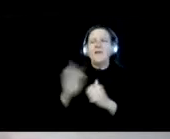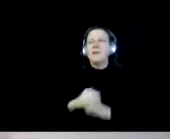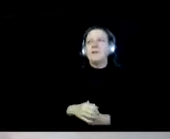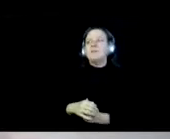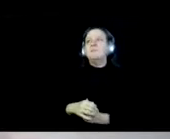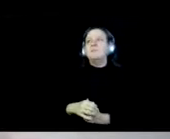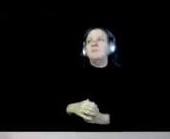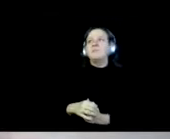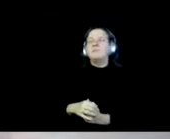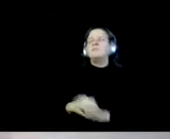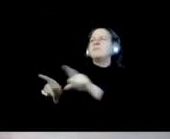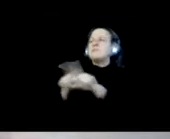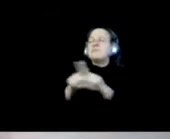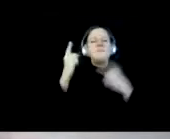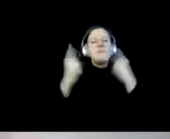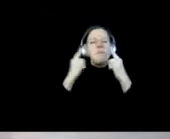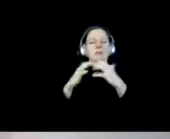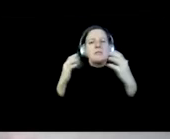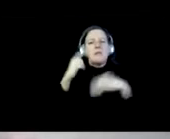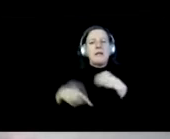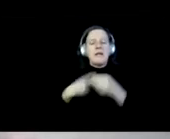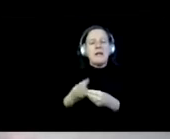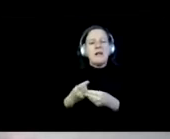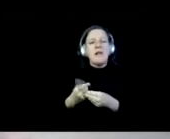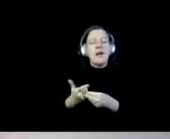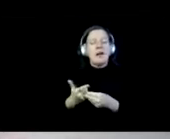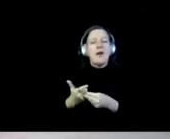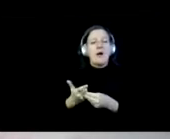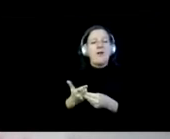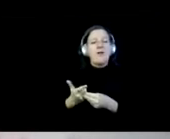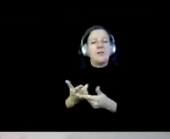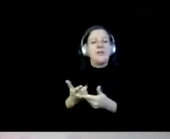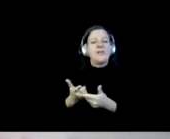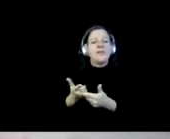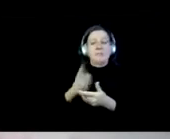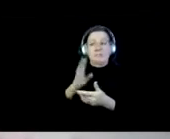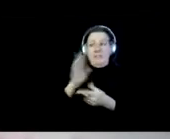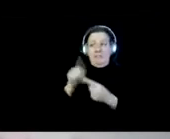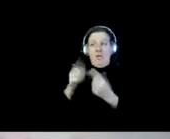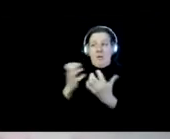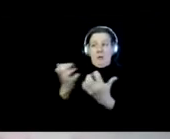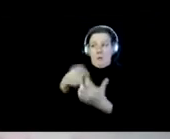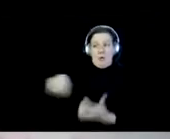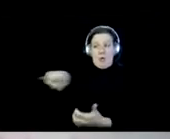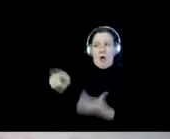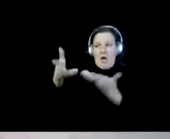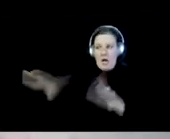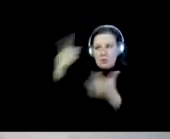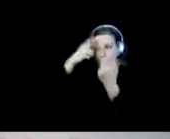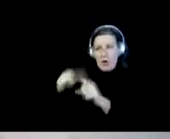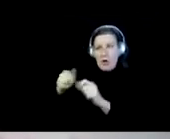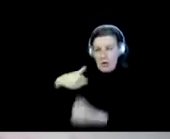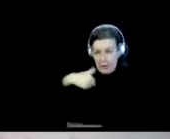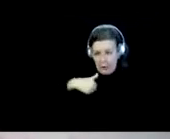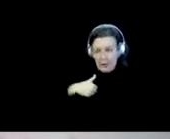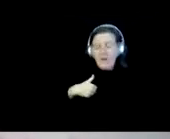thinking a lot about like speaking to an audience that might already agree with you, or speaking to someone who might like just